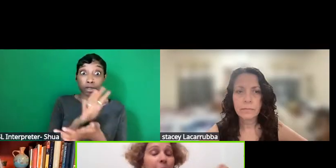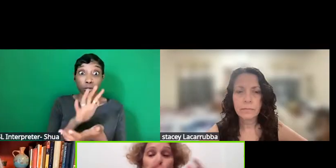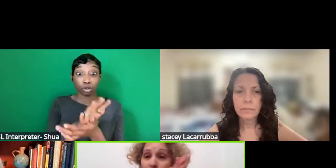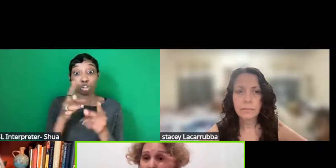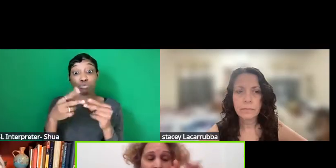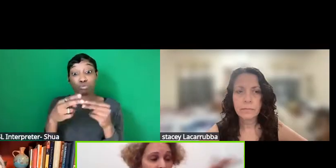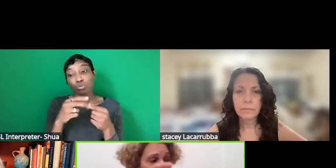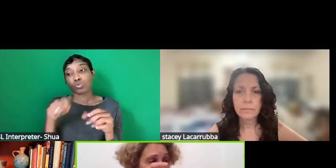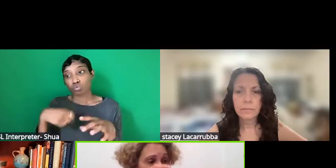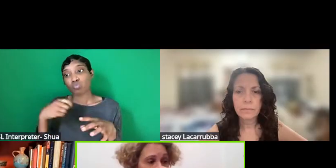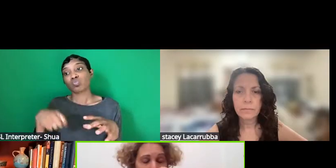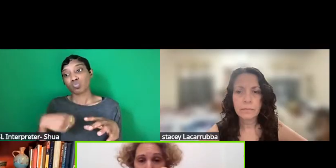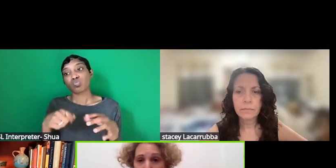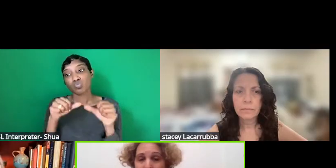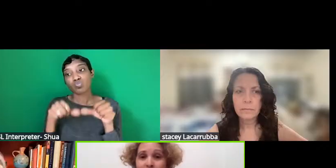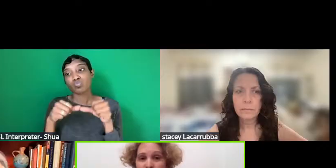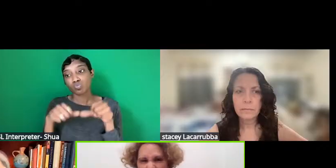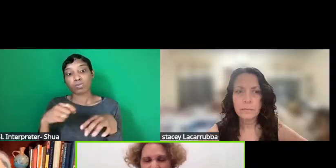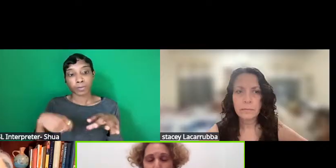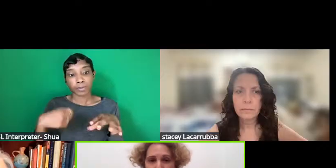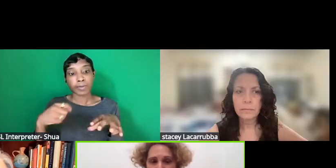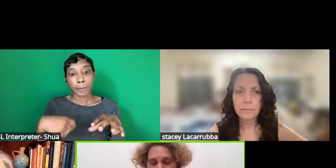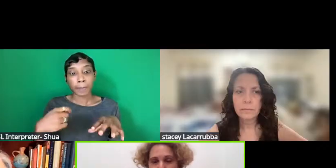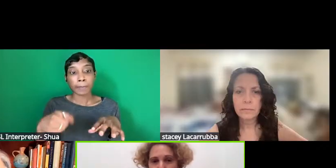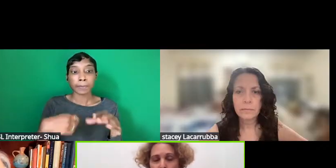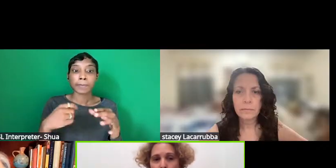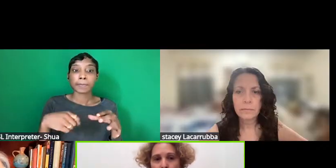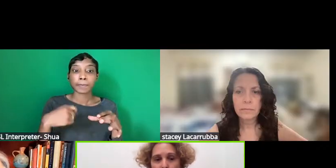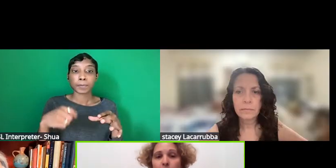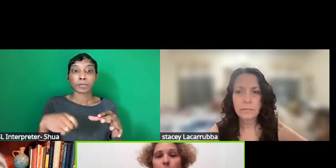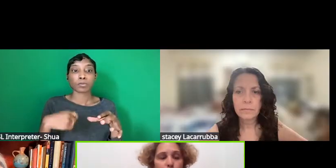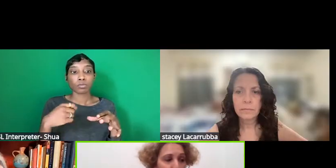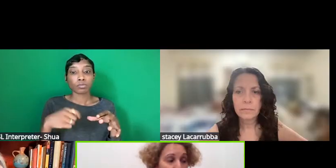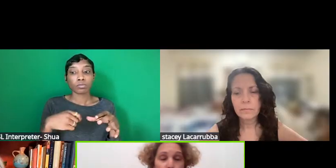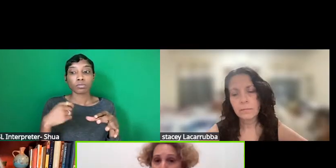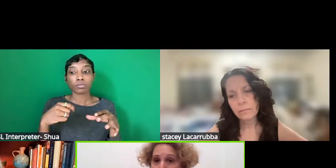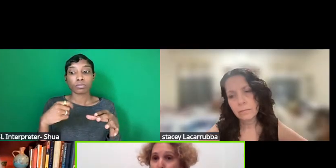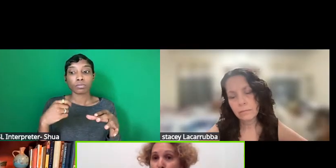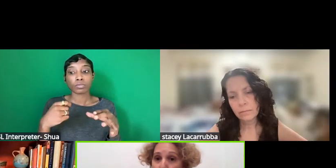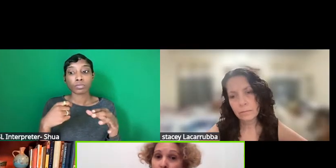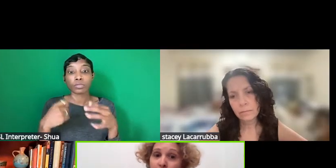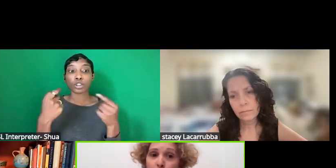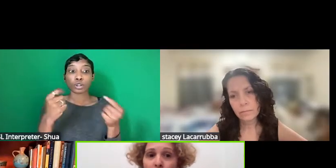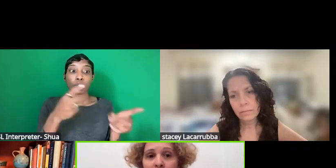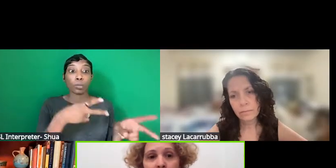periodically. If you want to get your hands dirty, go and put them in there and you can like try to pull the paper apart even while it's in